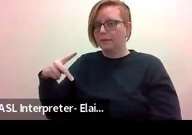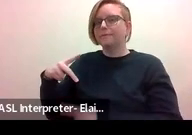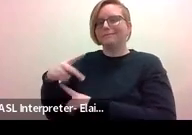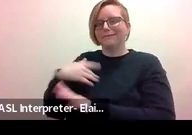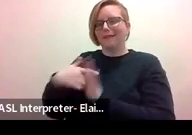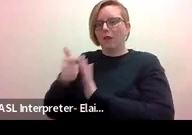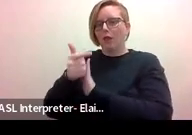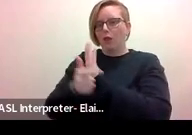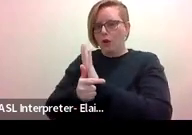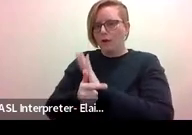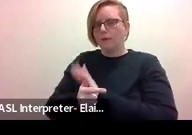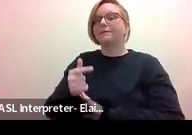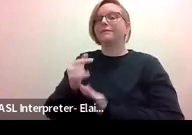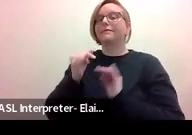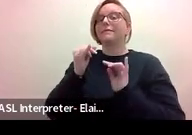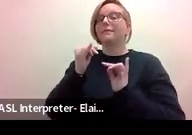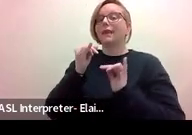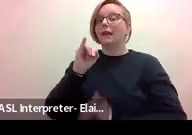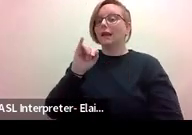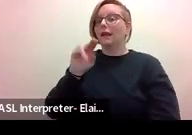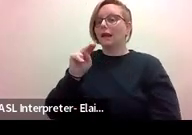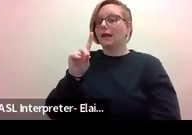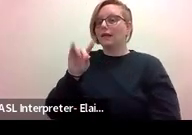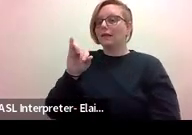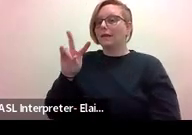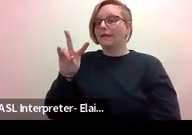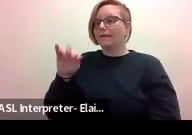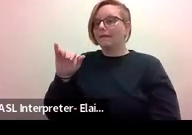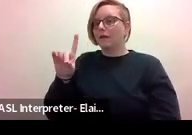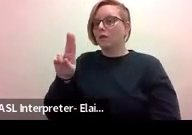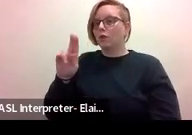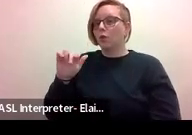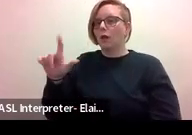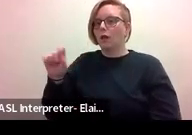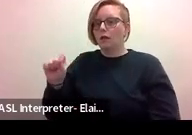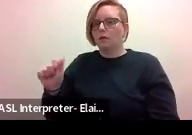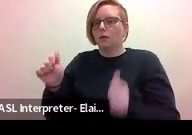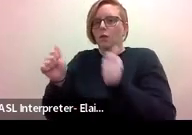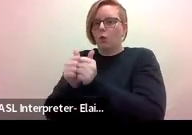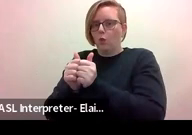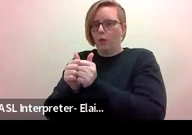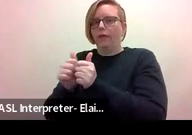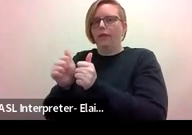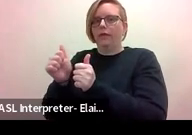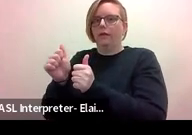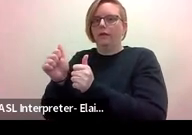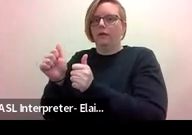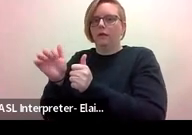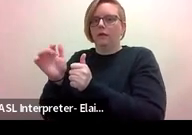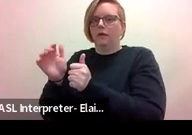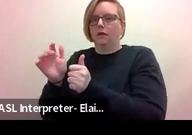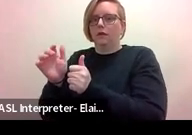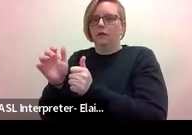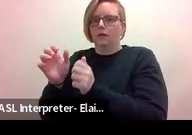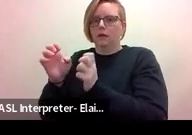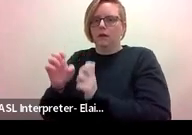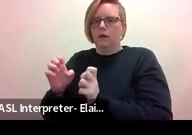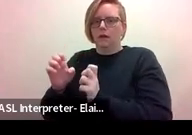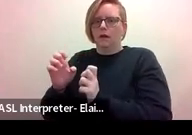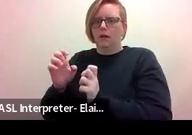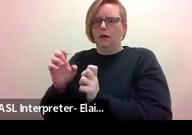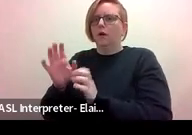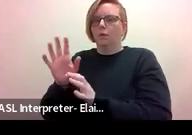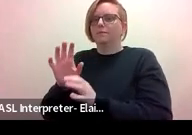that the purpose of an IEP is to ensure that all children with disabilities have available to them FAPE, that